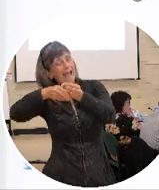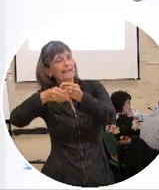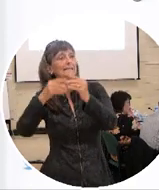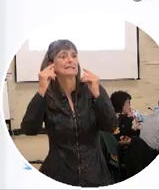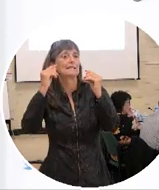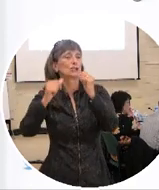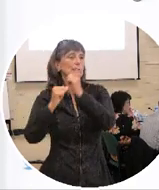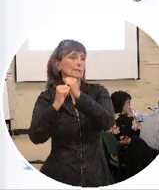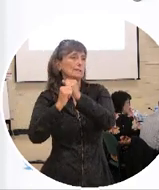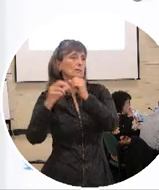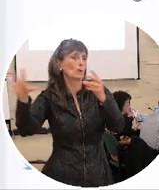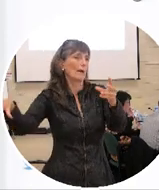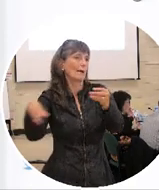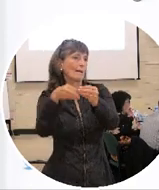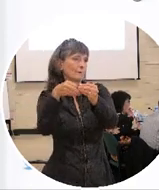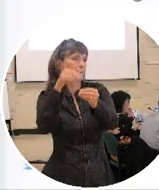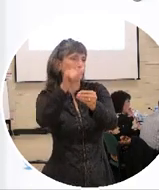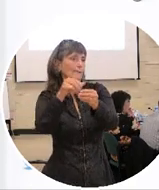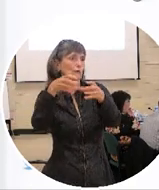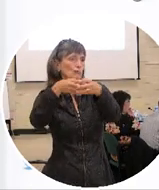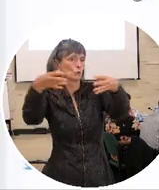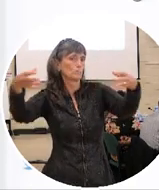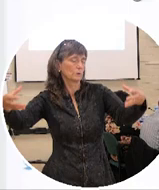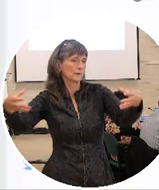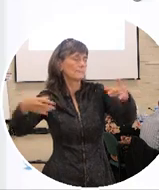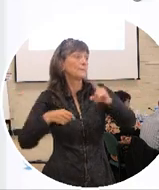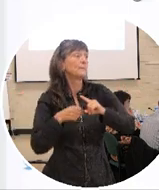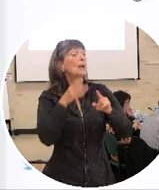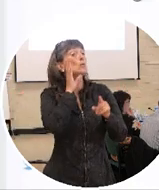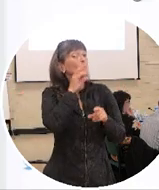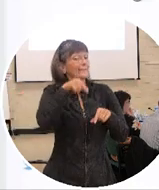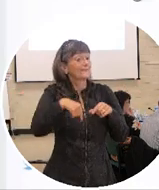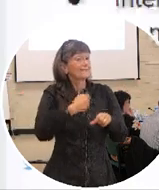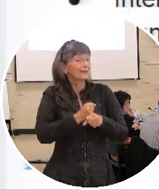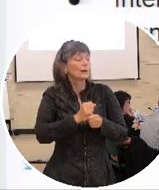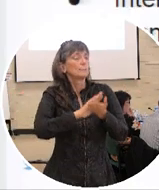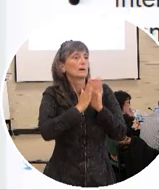we plan to extend that to management and support staff this year.